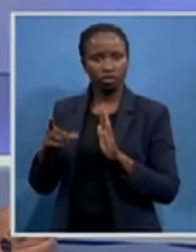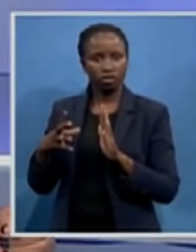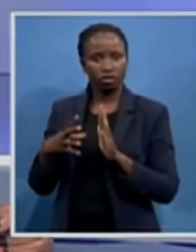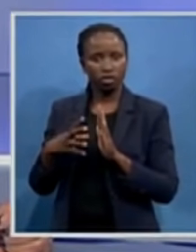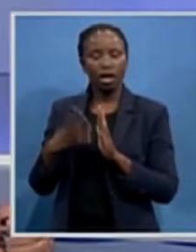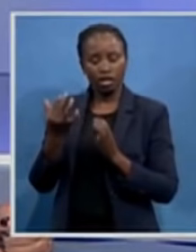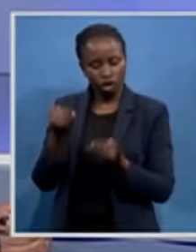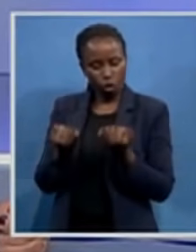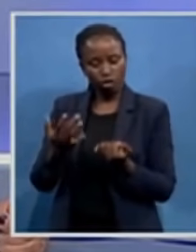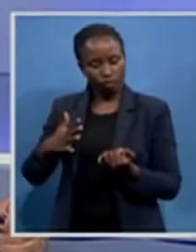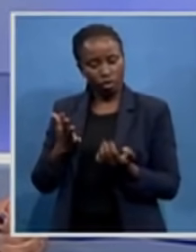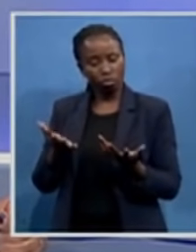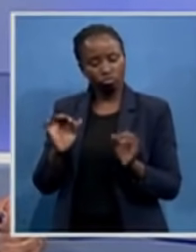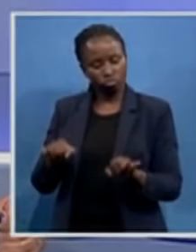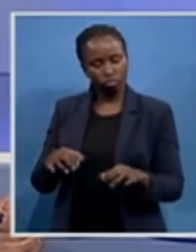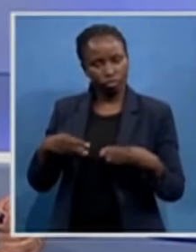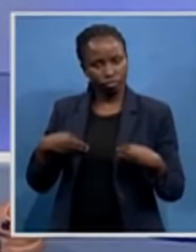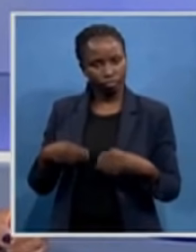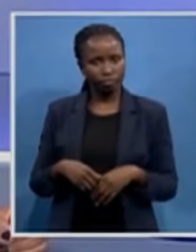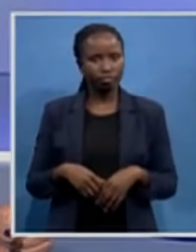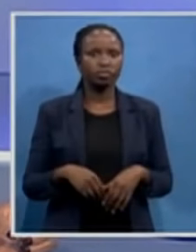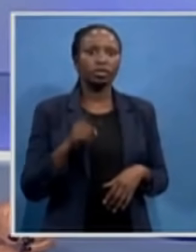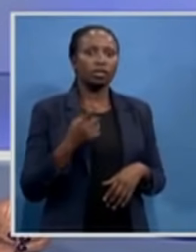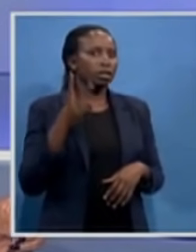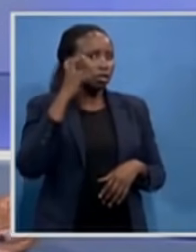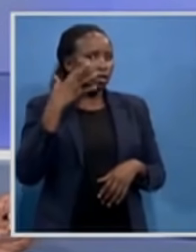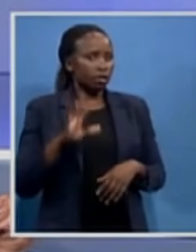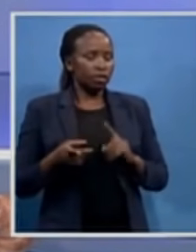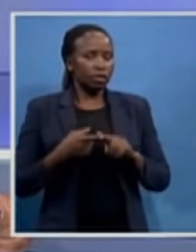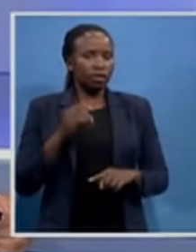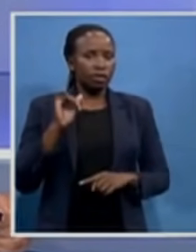Well, there you have it, the matter struck off the roll. And that's how we say goodbye.